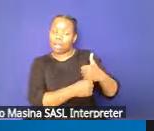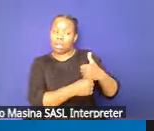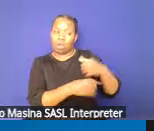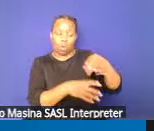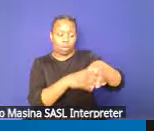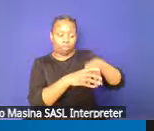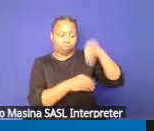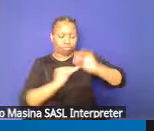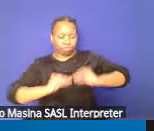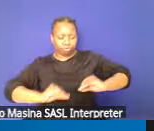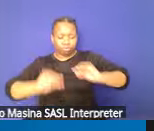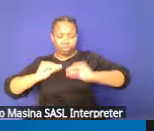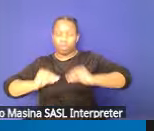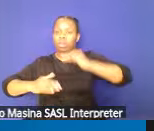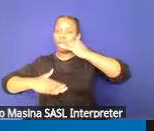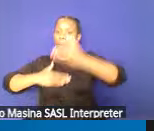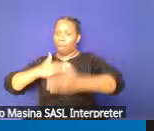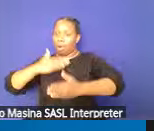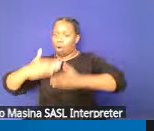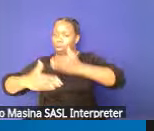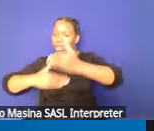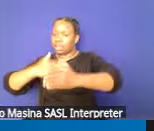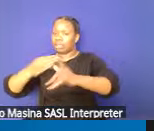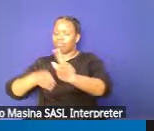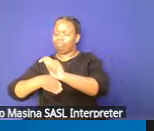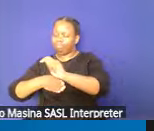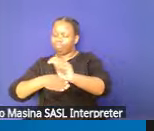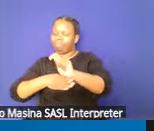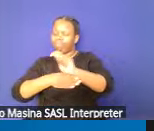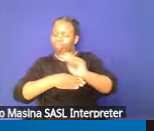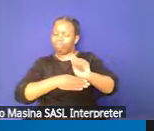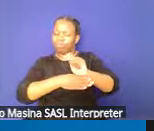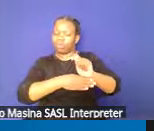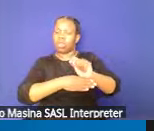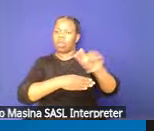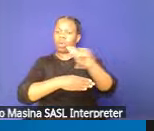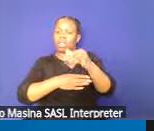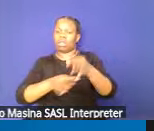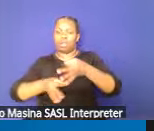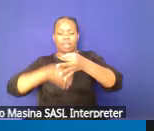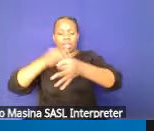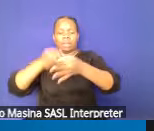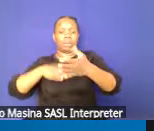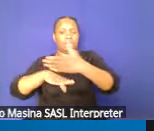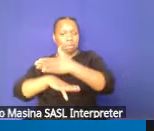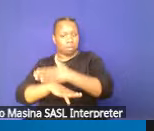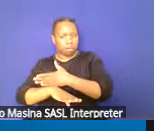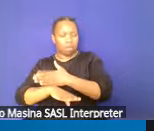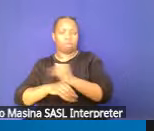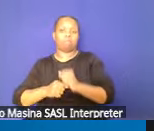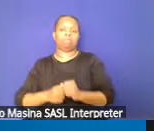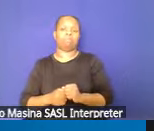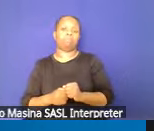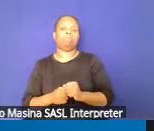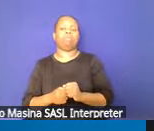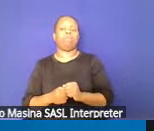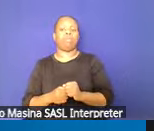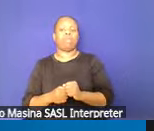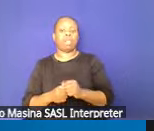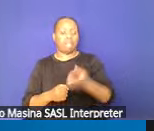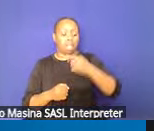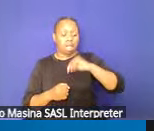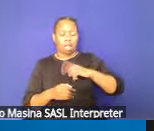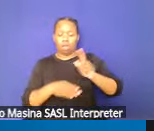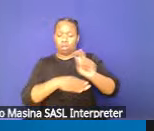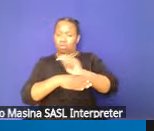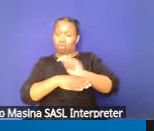through the process and the training that I talked that I've mentioned earlier on. Our training is robust.